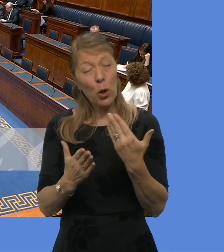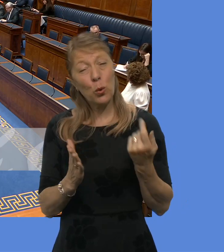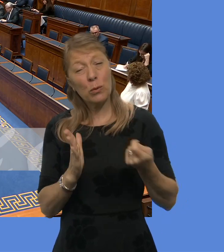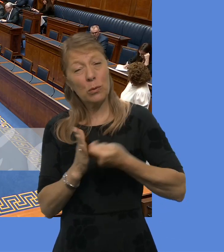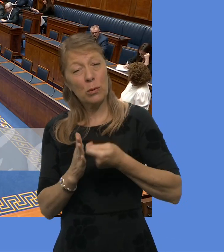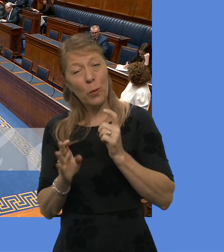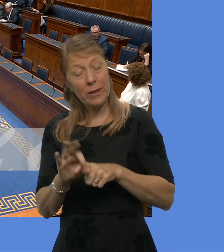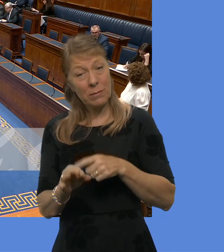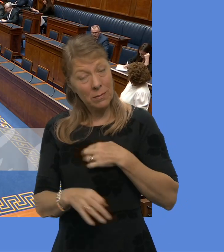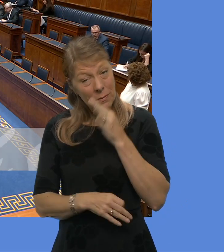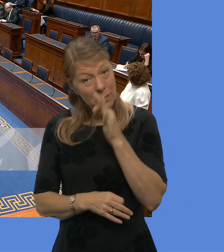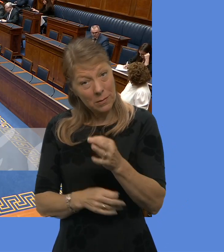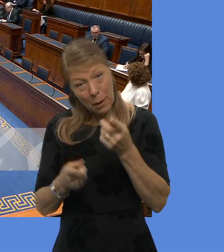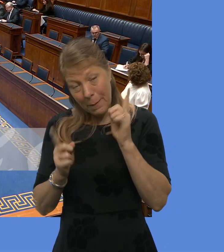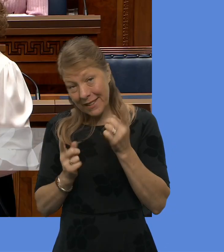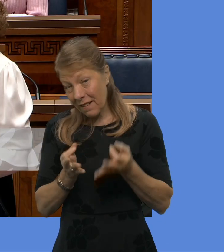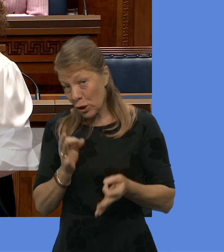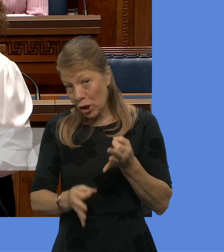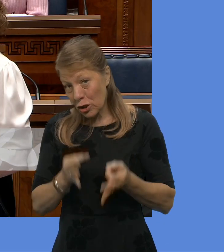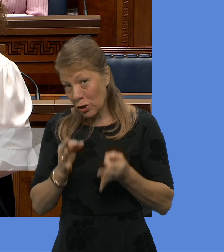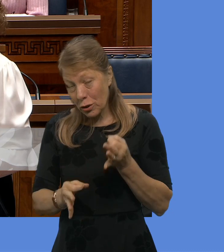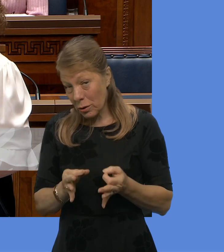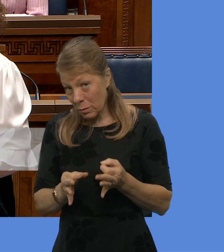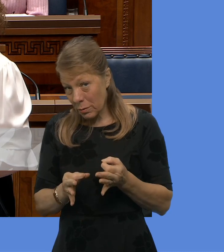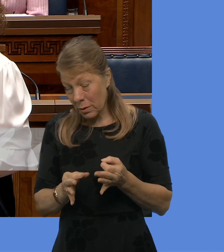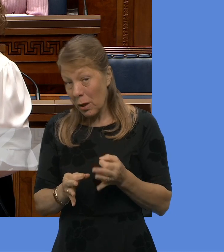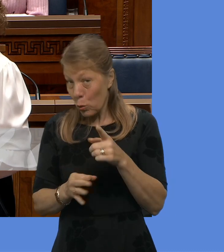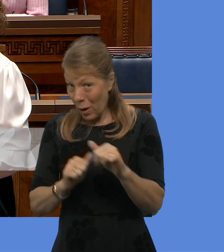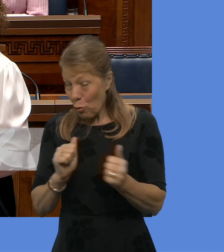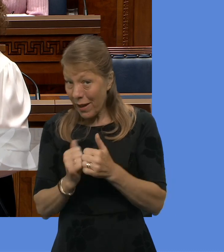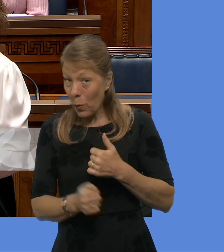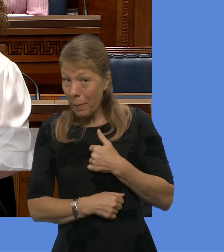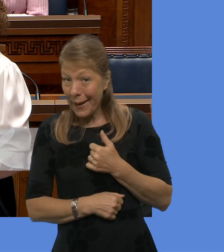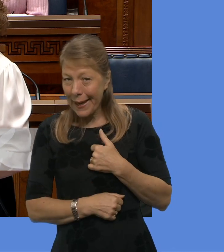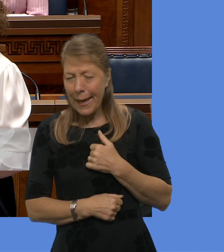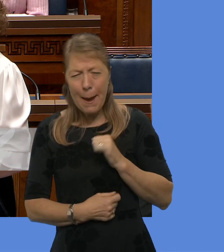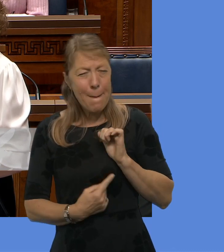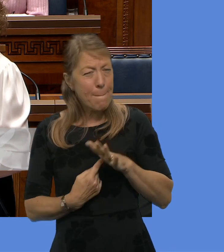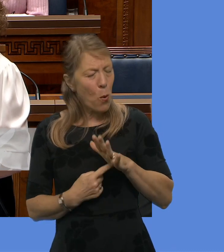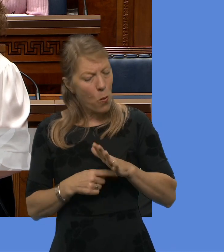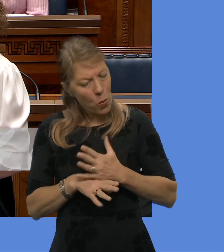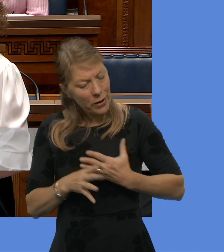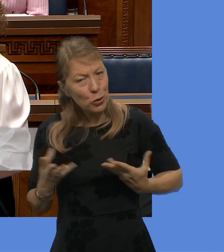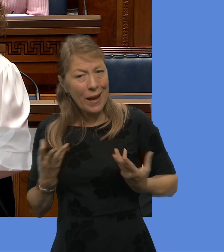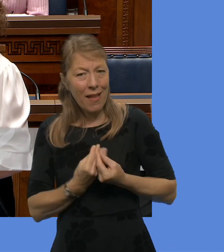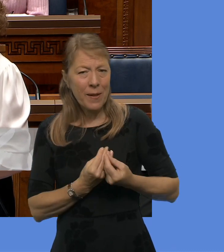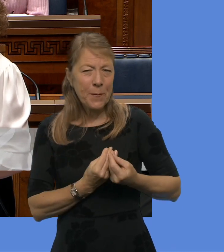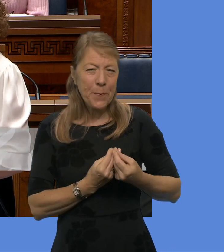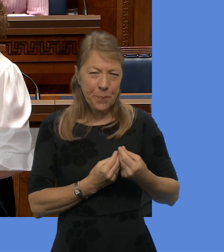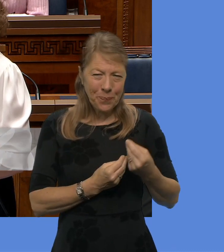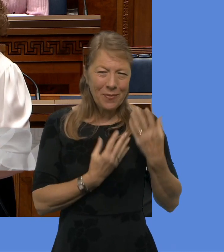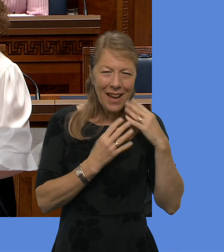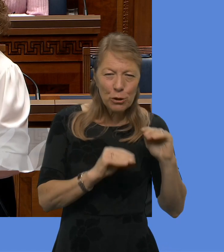for Justice agree with me that the more joined up approach at community level through education, with the police,